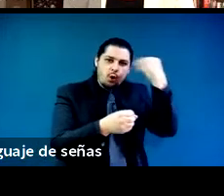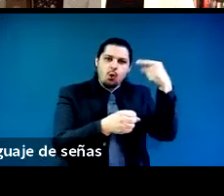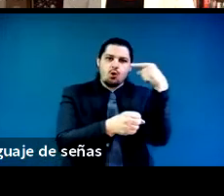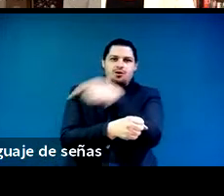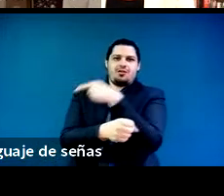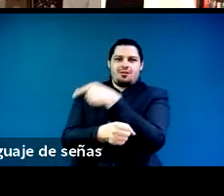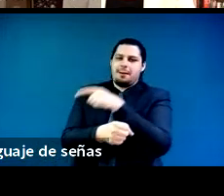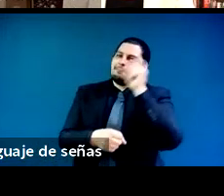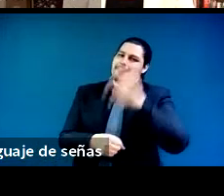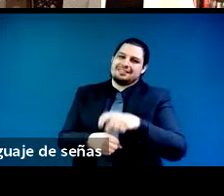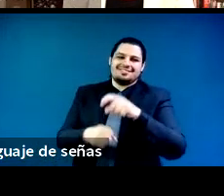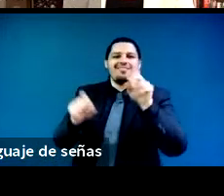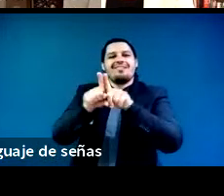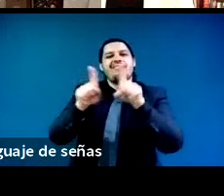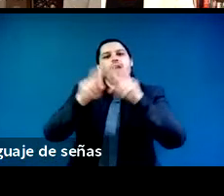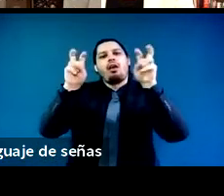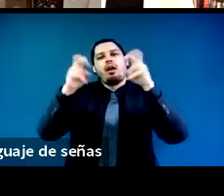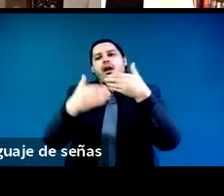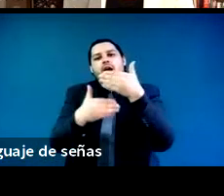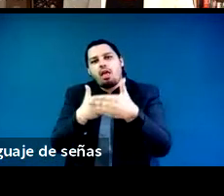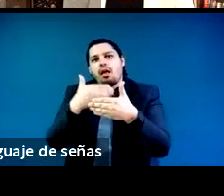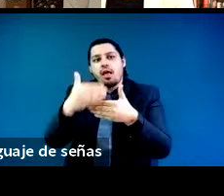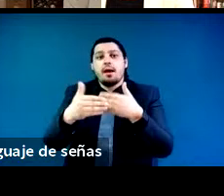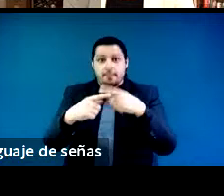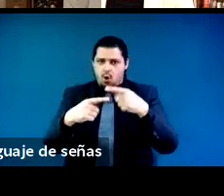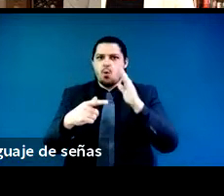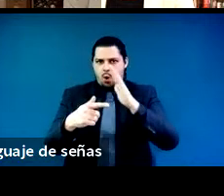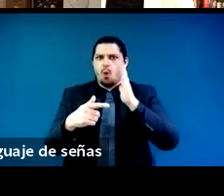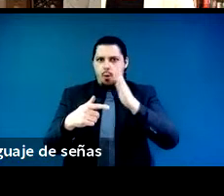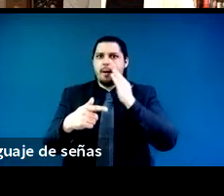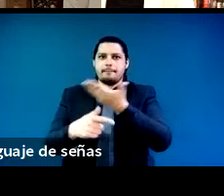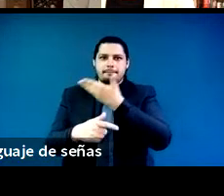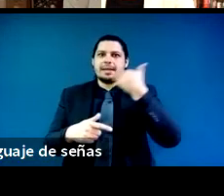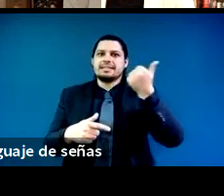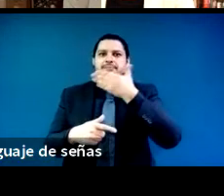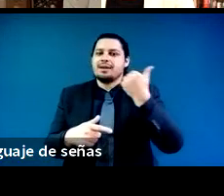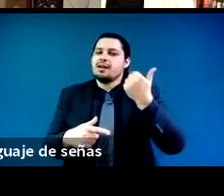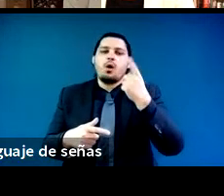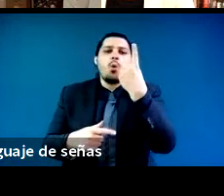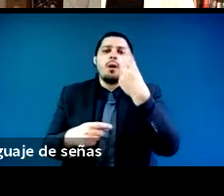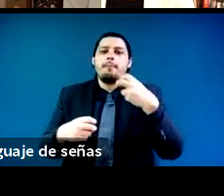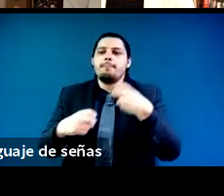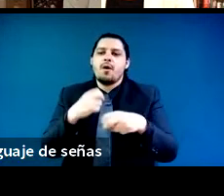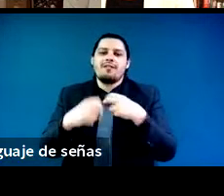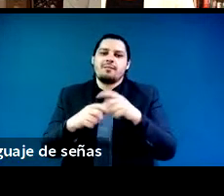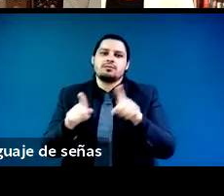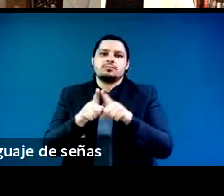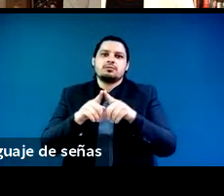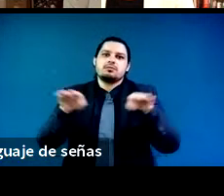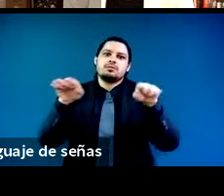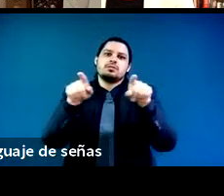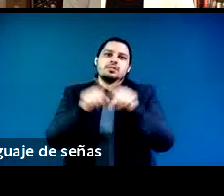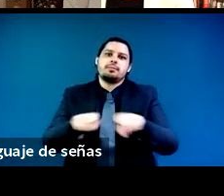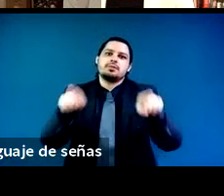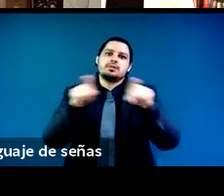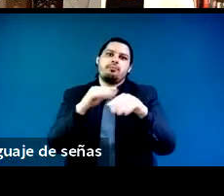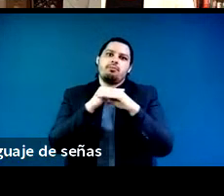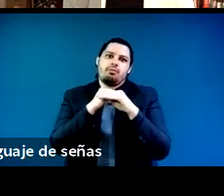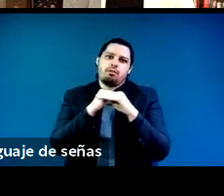problem persists. At the macro level, what I can say is that the Media Freedom Coalition, we will be having